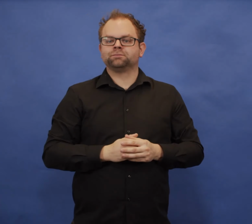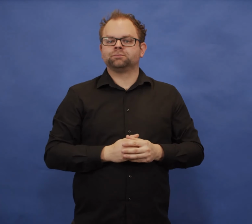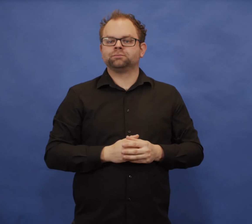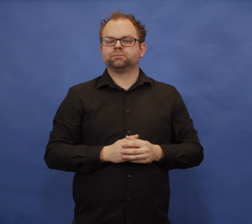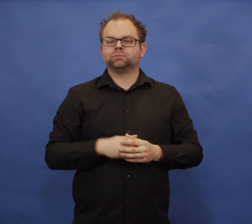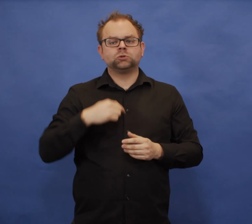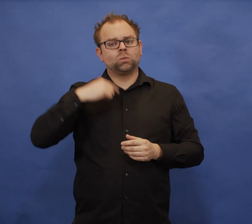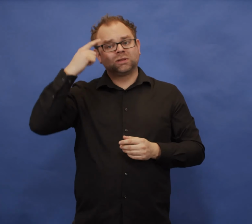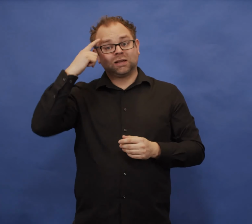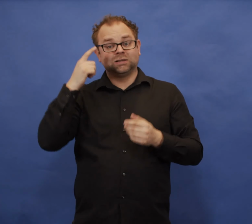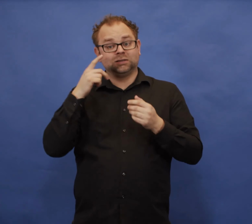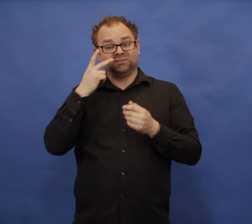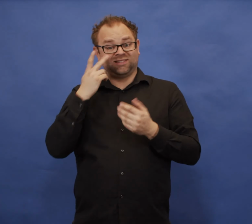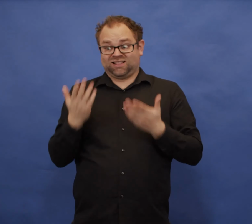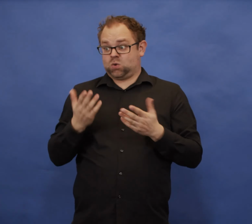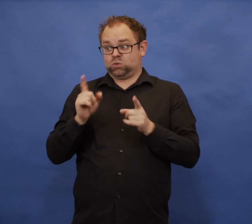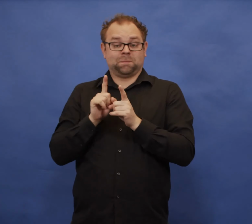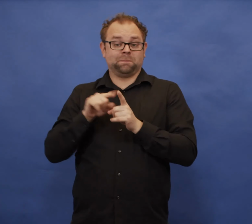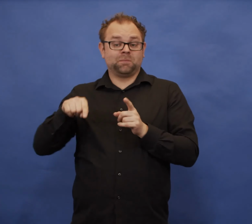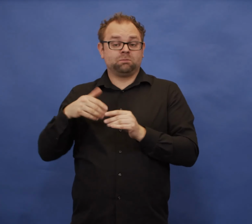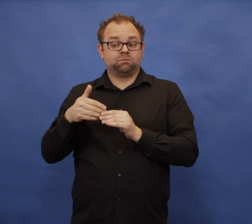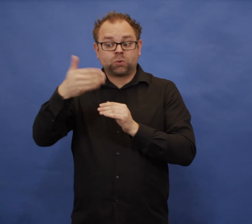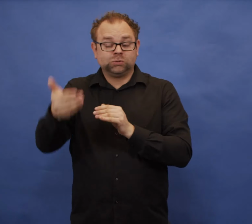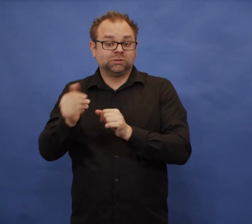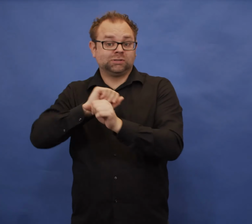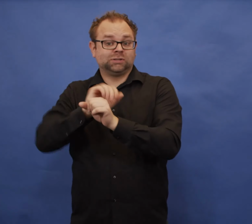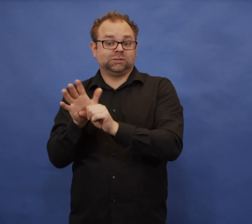I find that you're doing. And